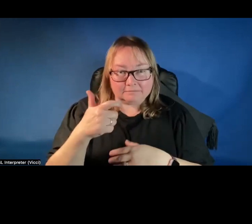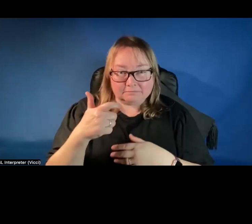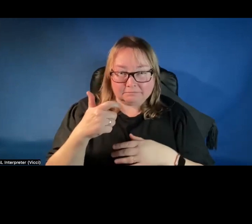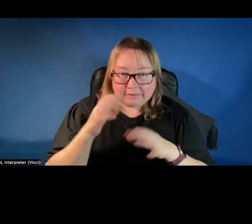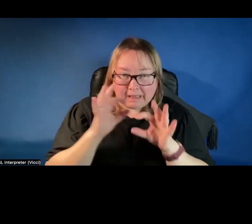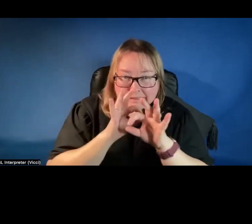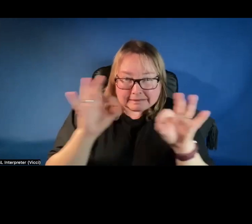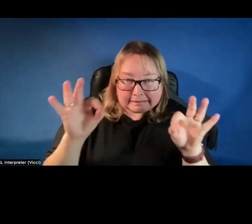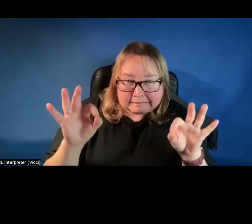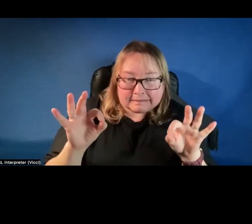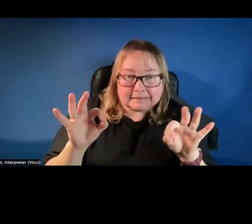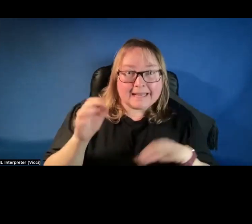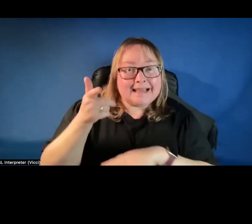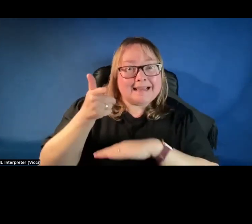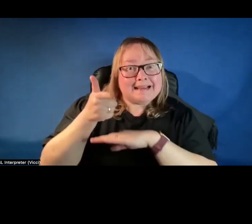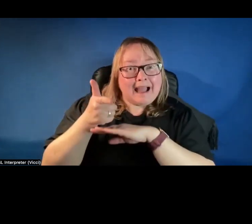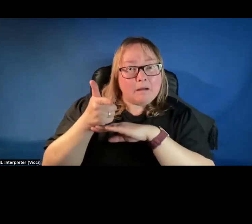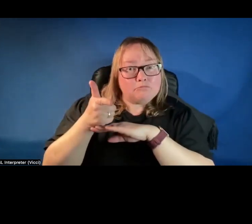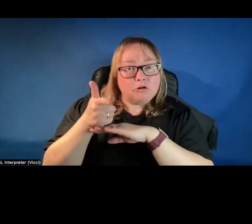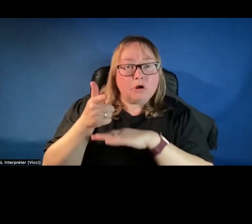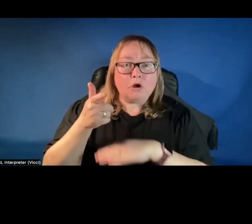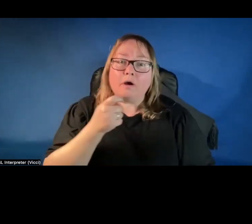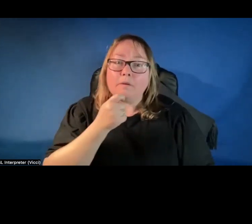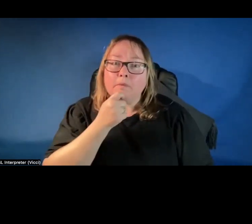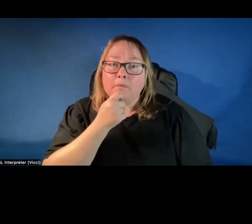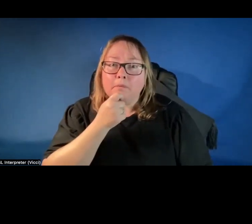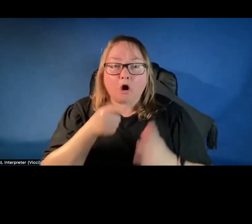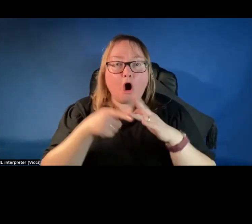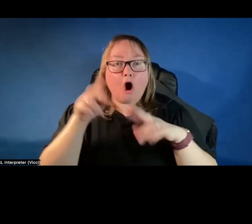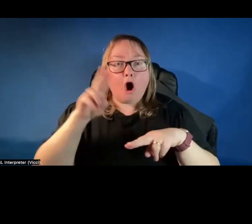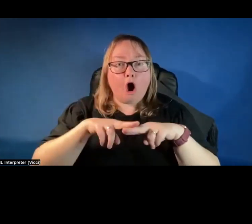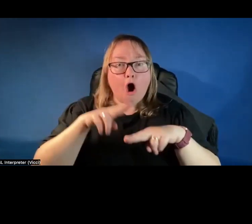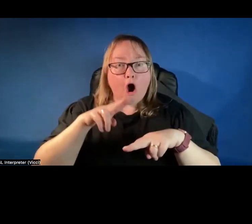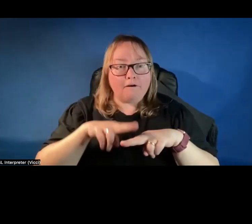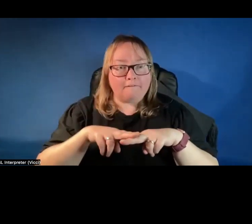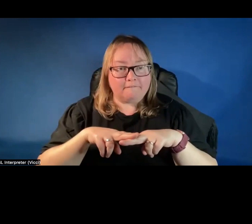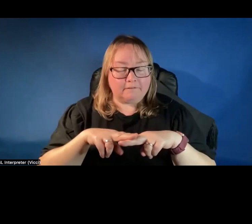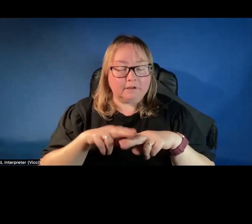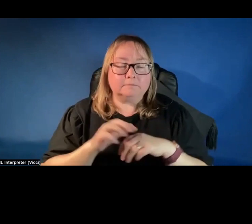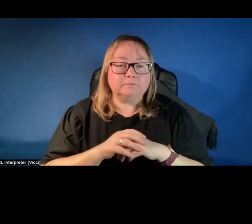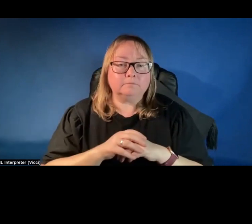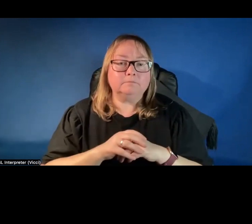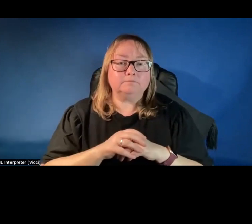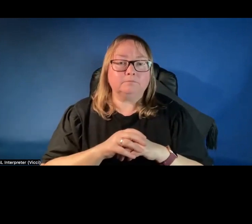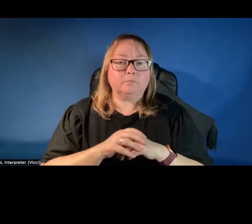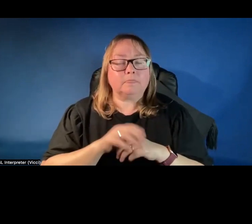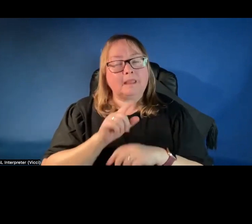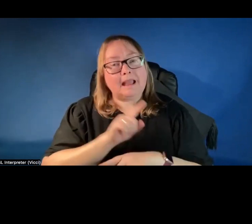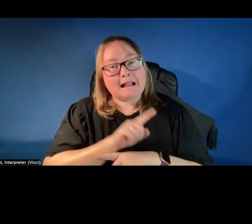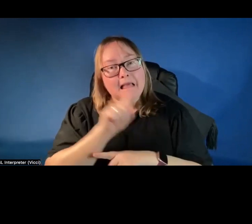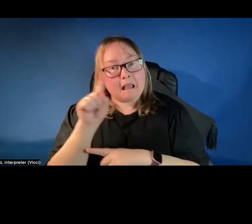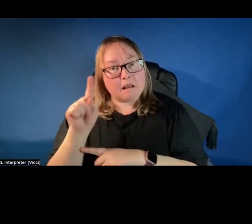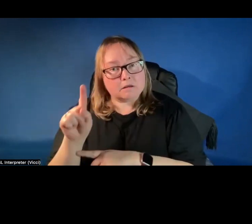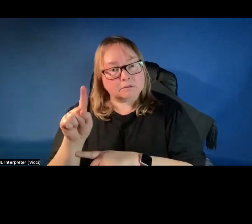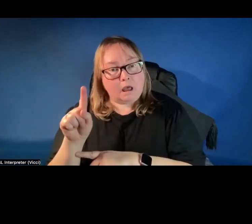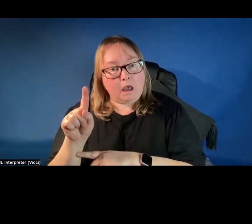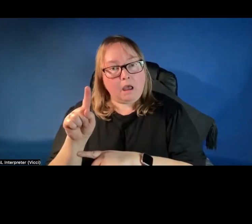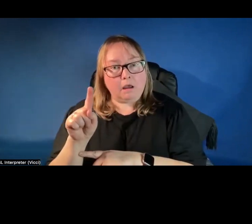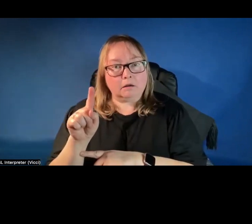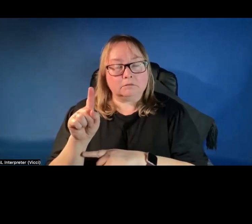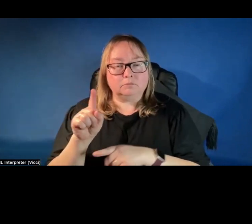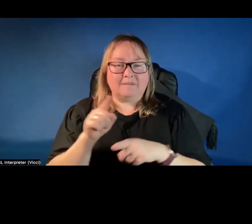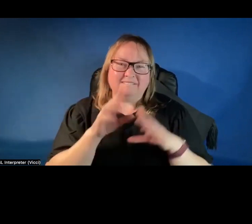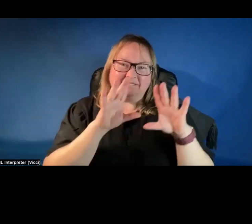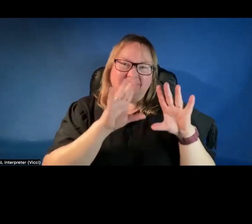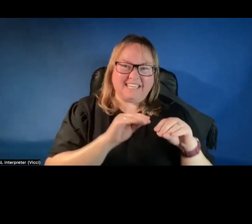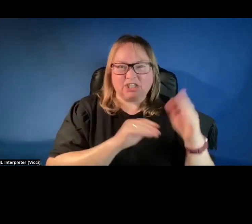and your audio to start with, we'll have some time during the session where we'll be inviting